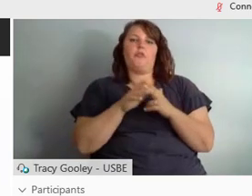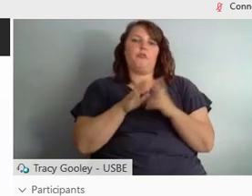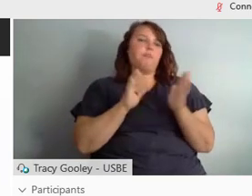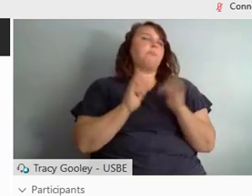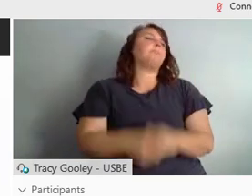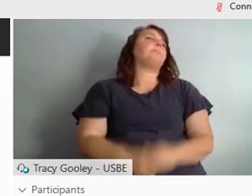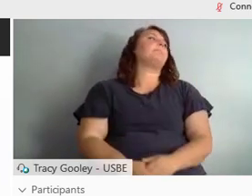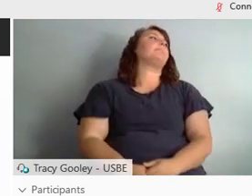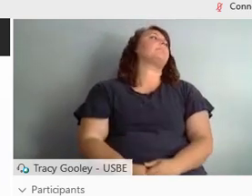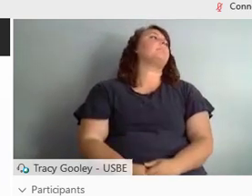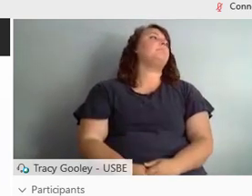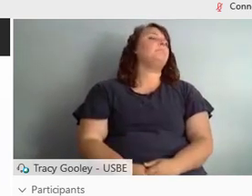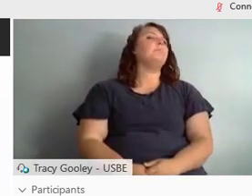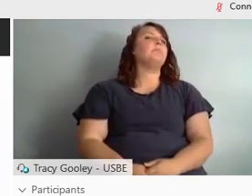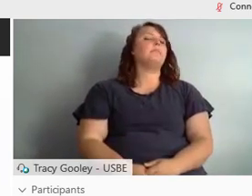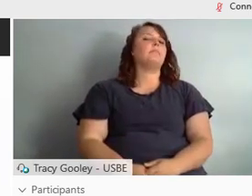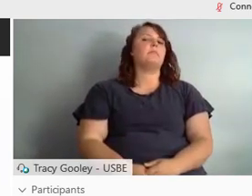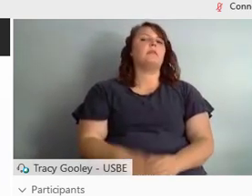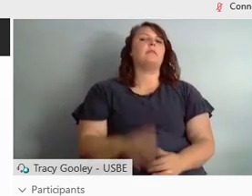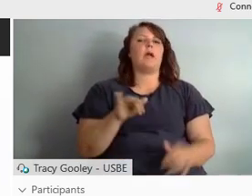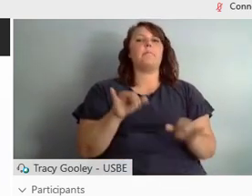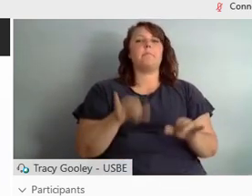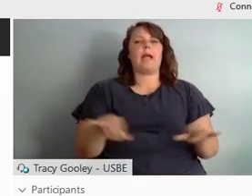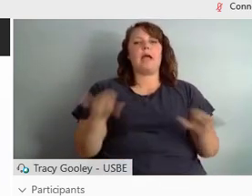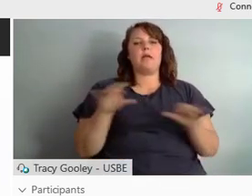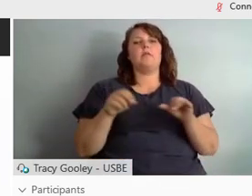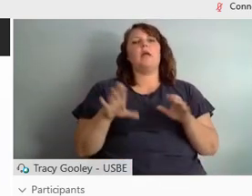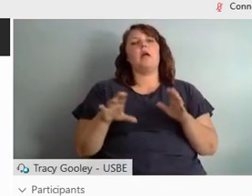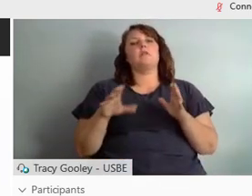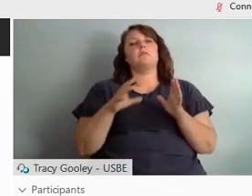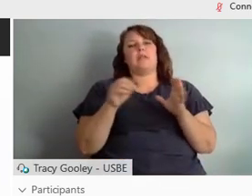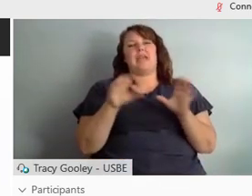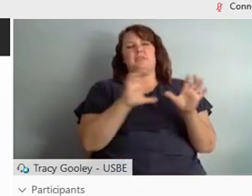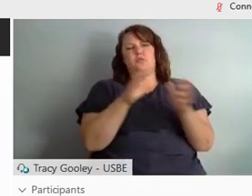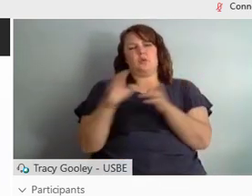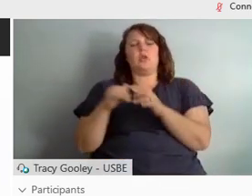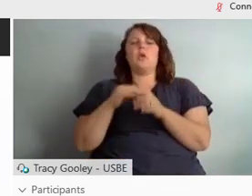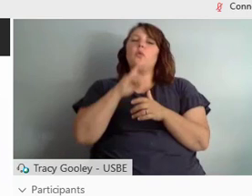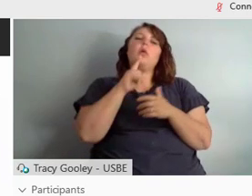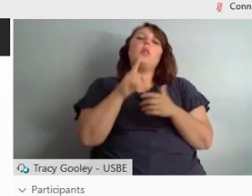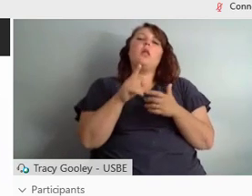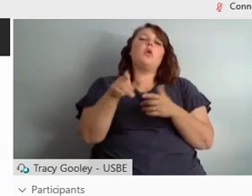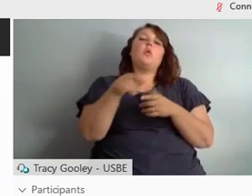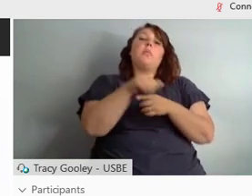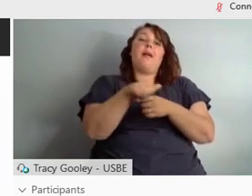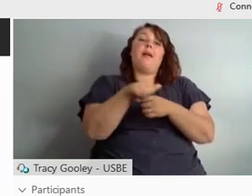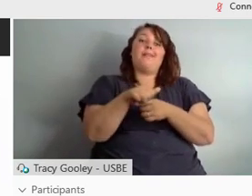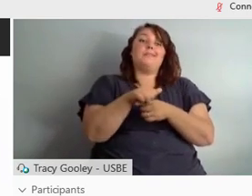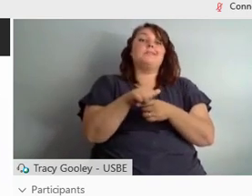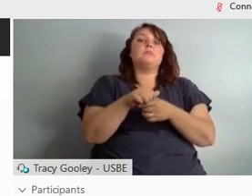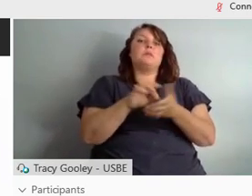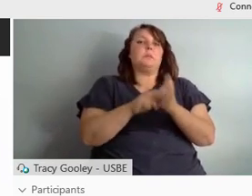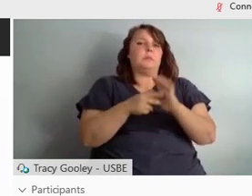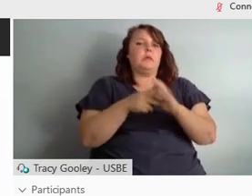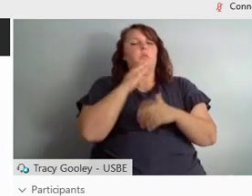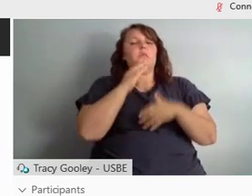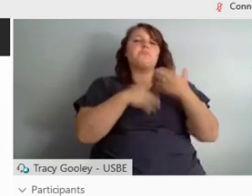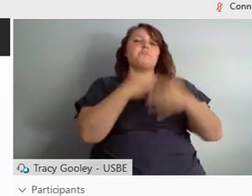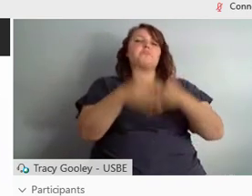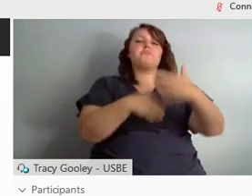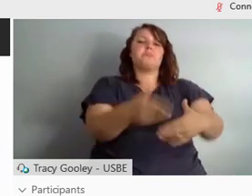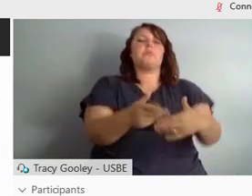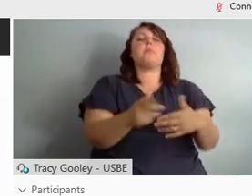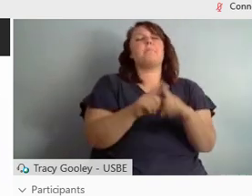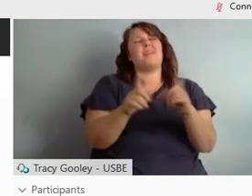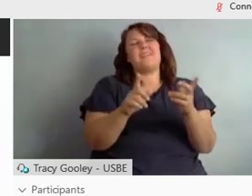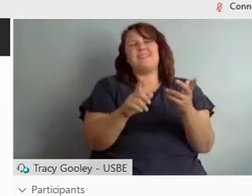So that is our patterning and sorting one. This one, it moves pretty smoothly once you start doing it, but it's a lot to think through and